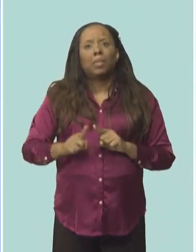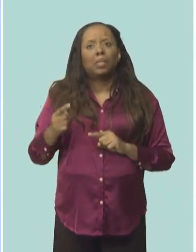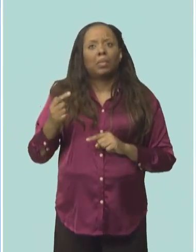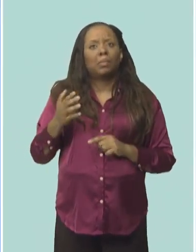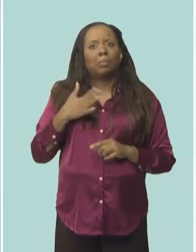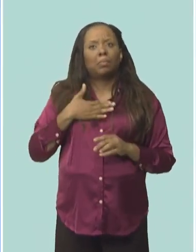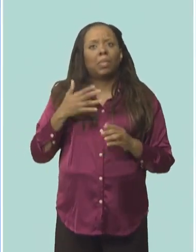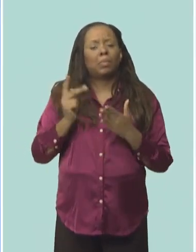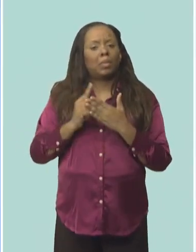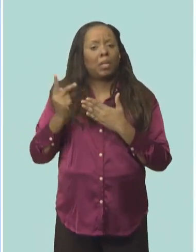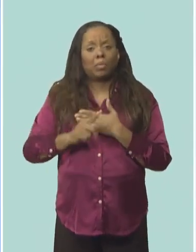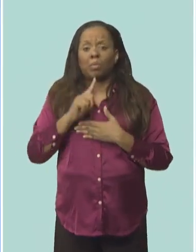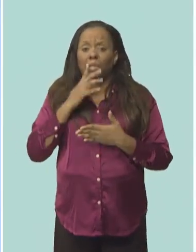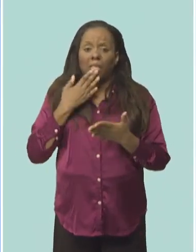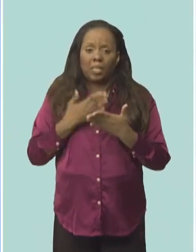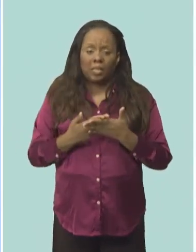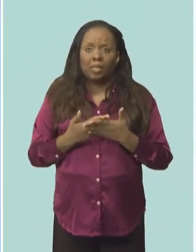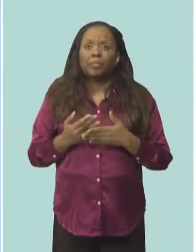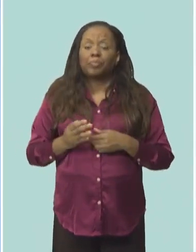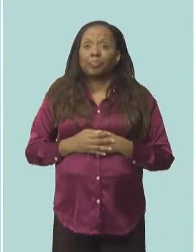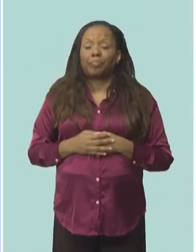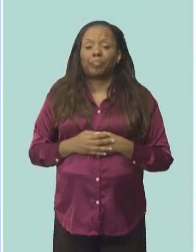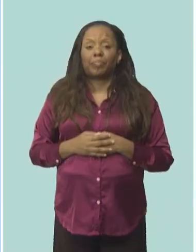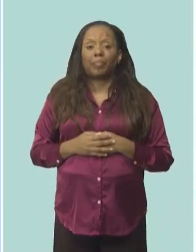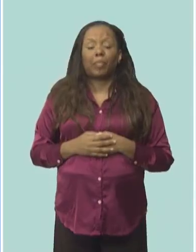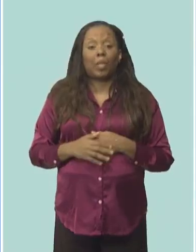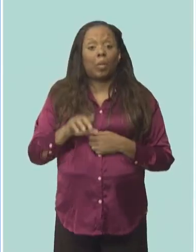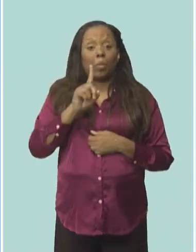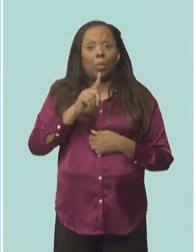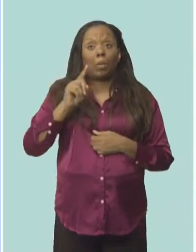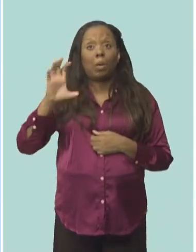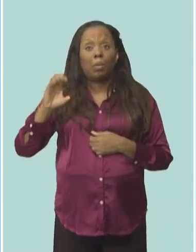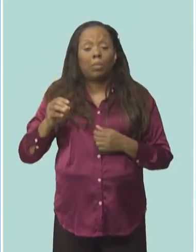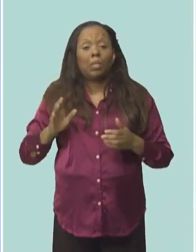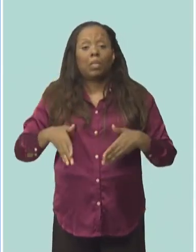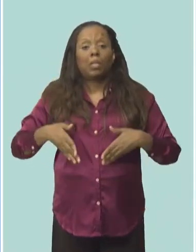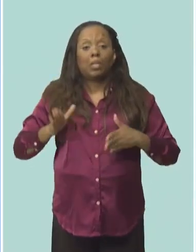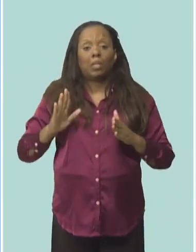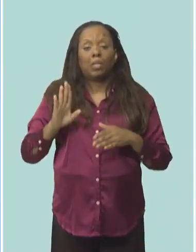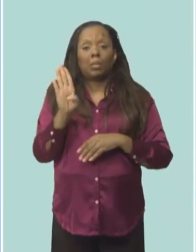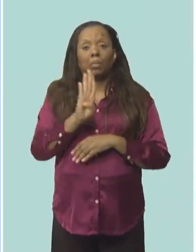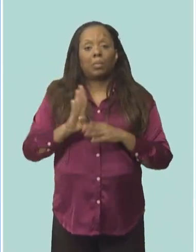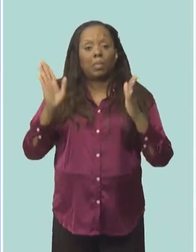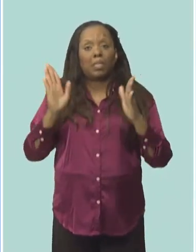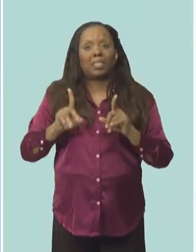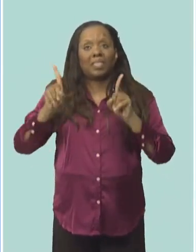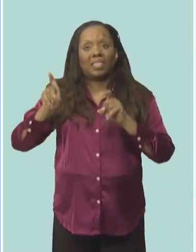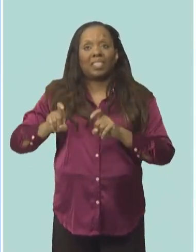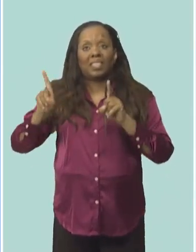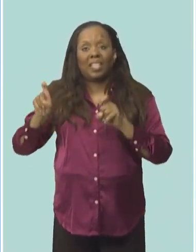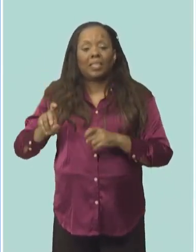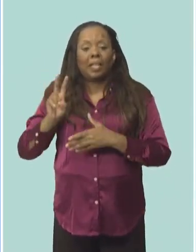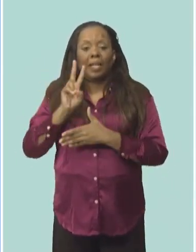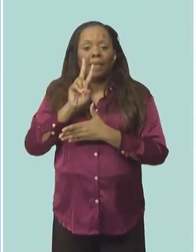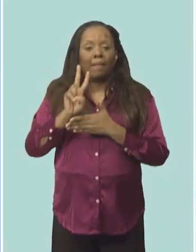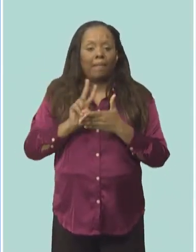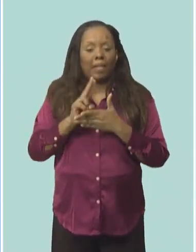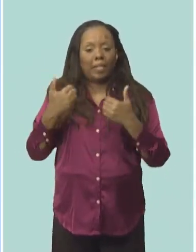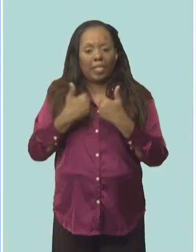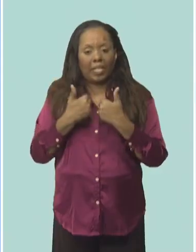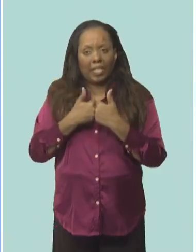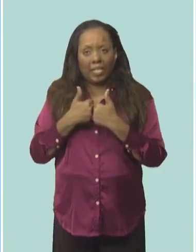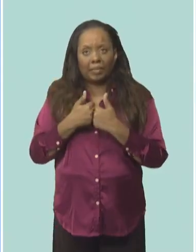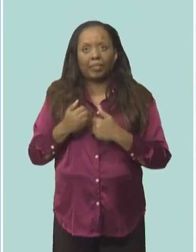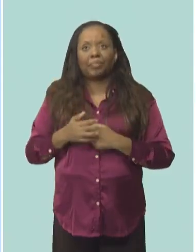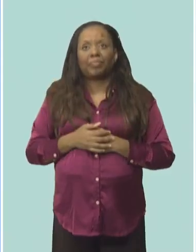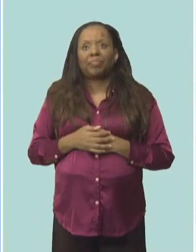well. One company at the event is allowing Barbadians to test video games. Test Tropic Limited has tested popular